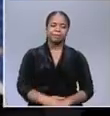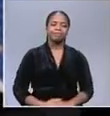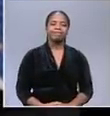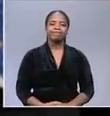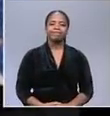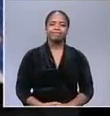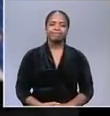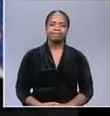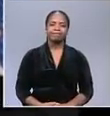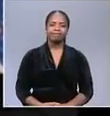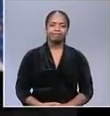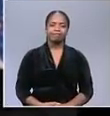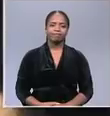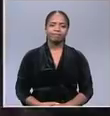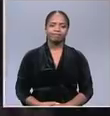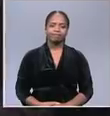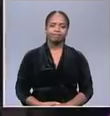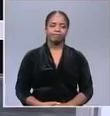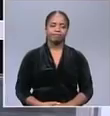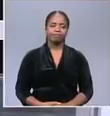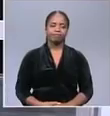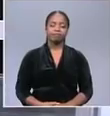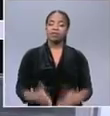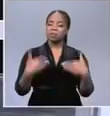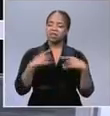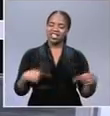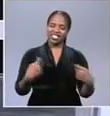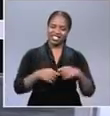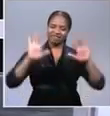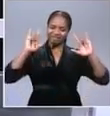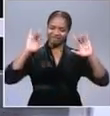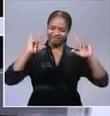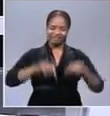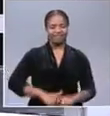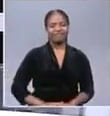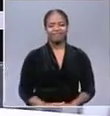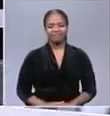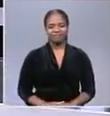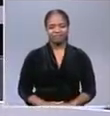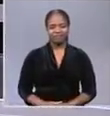From me and the team, it's a very good night.